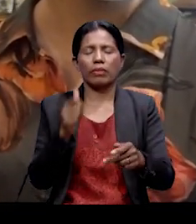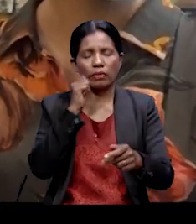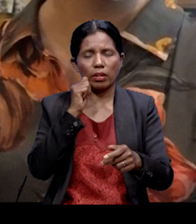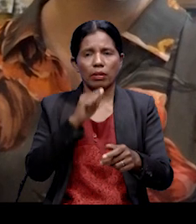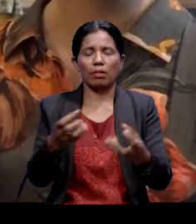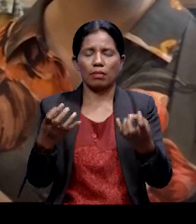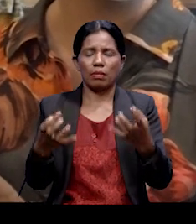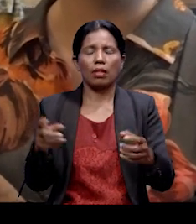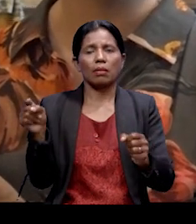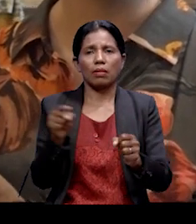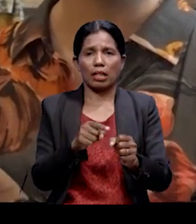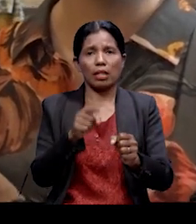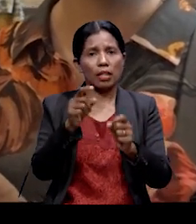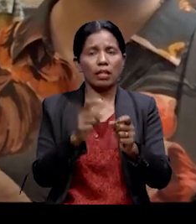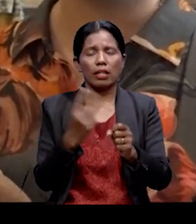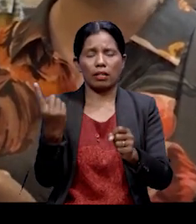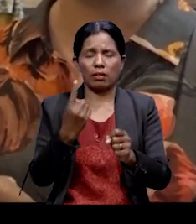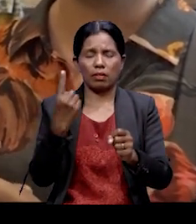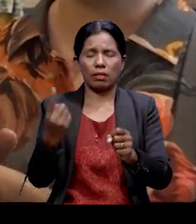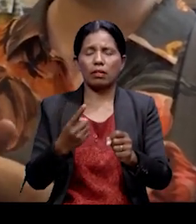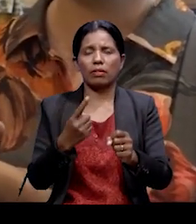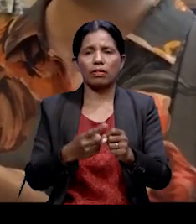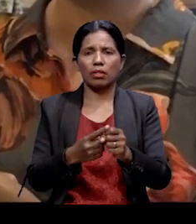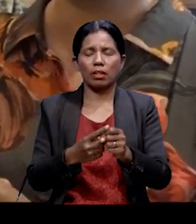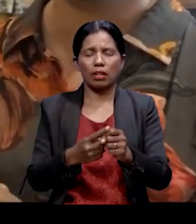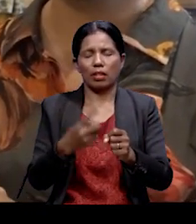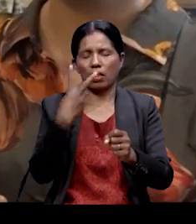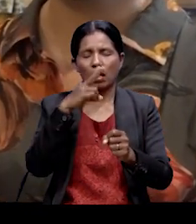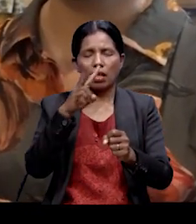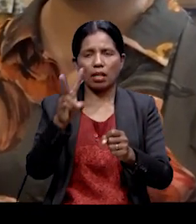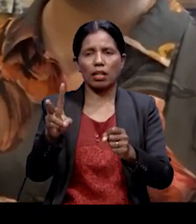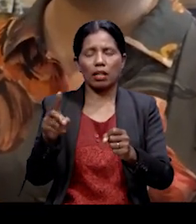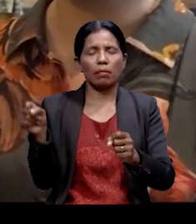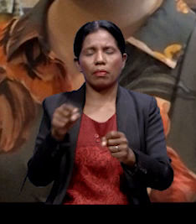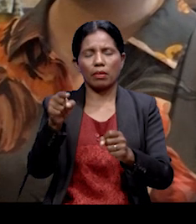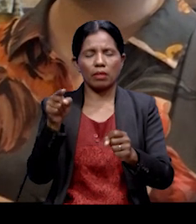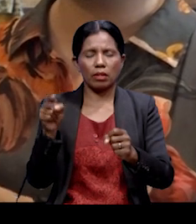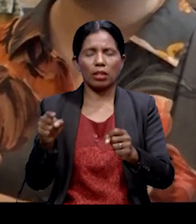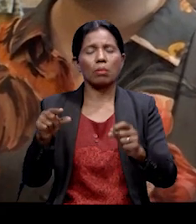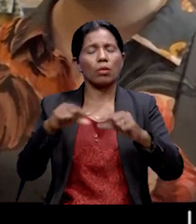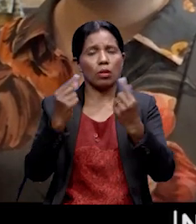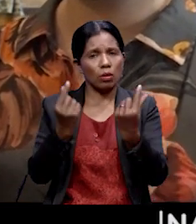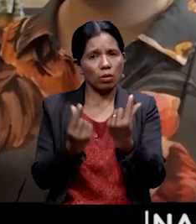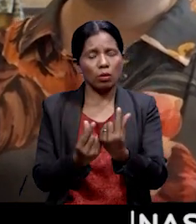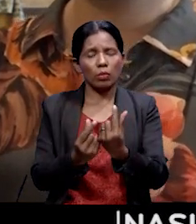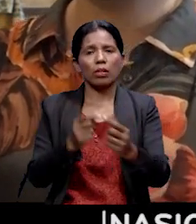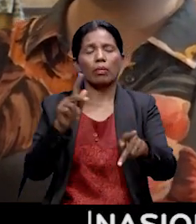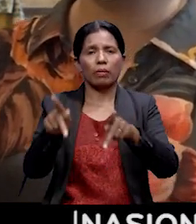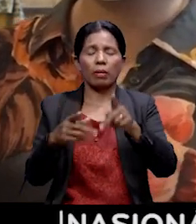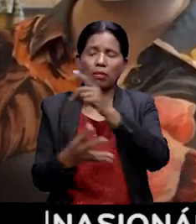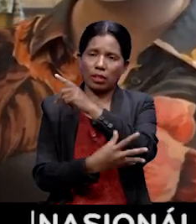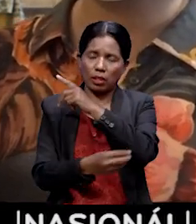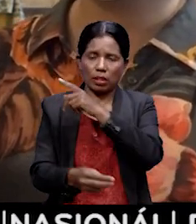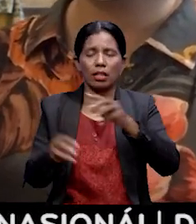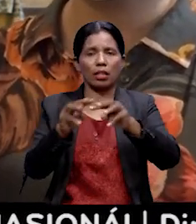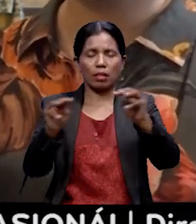study really focuses on what were some of the impacts on different groups of people, particularly those who are most